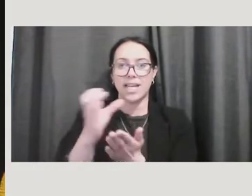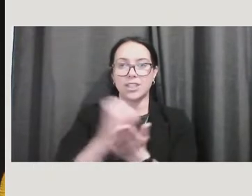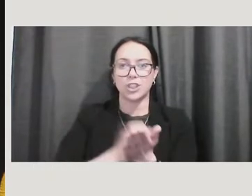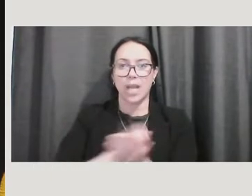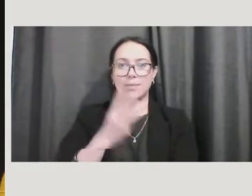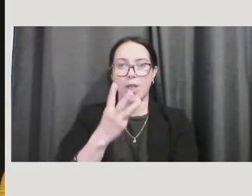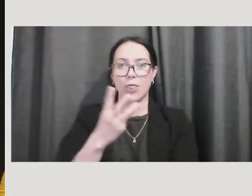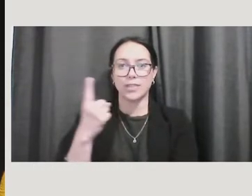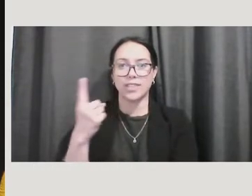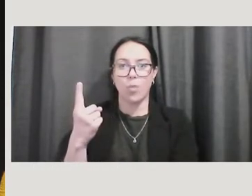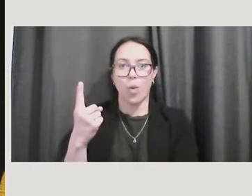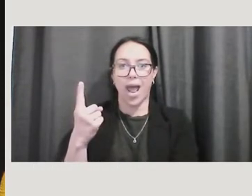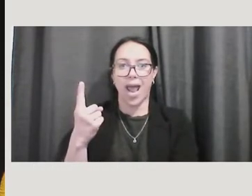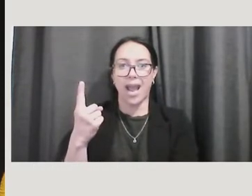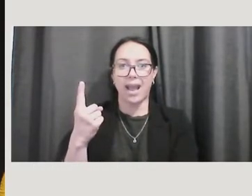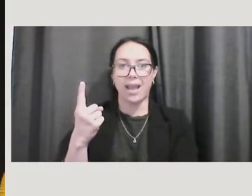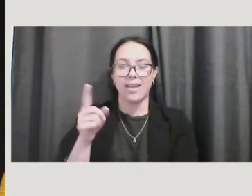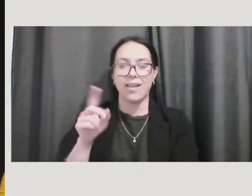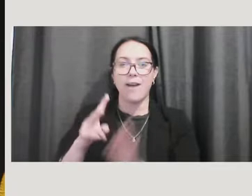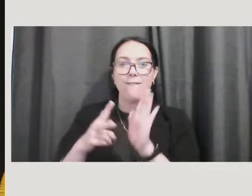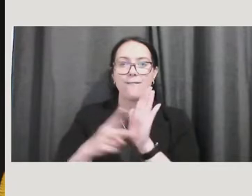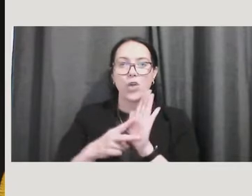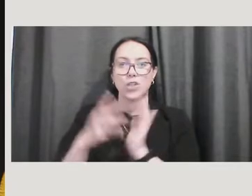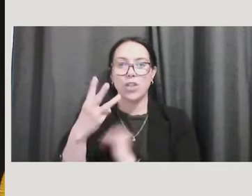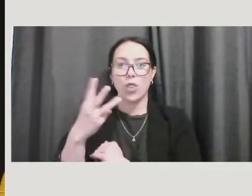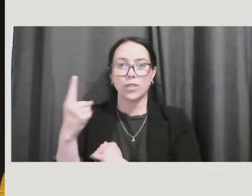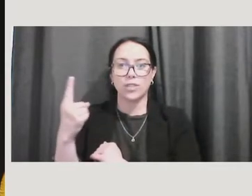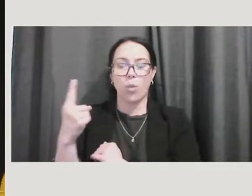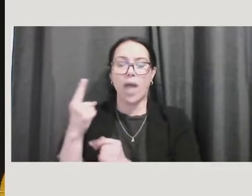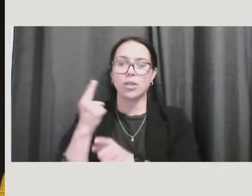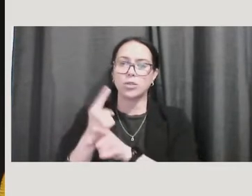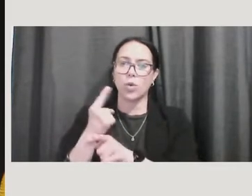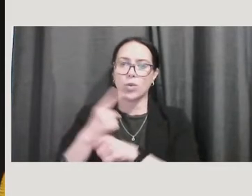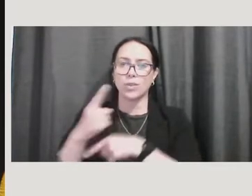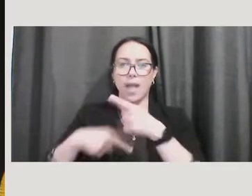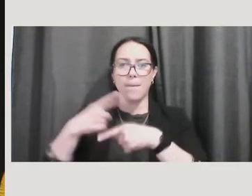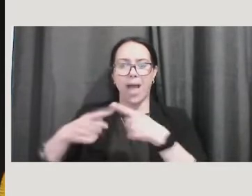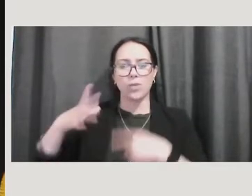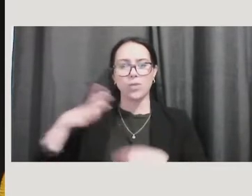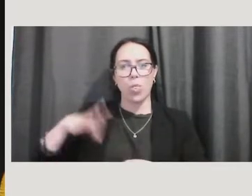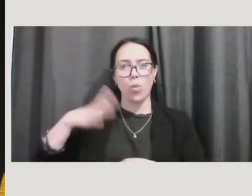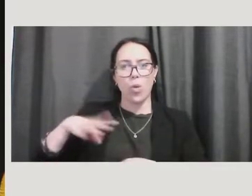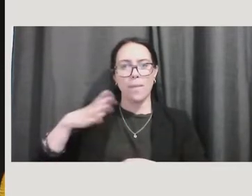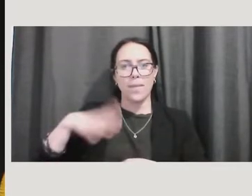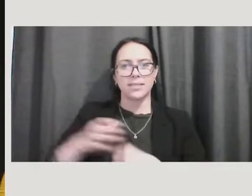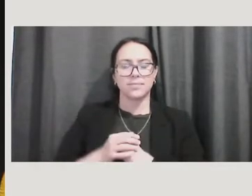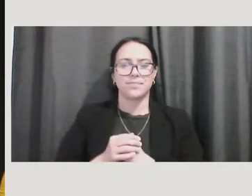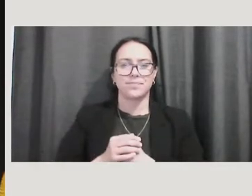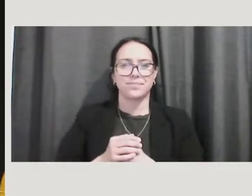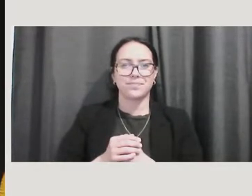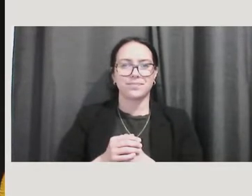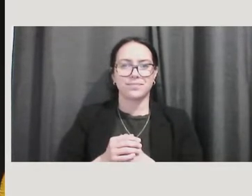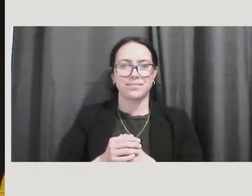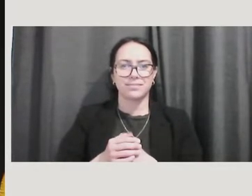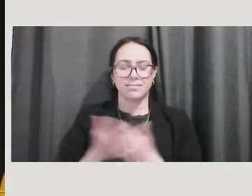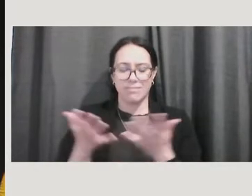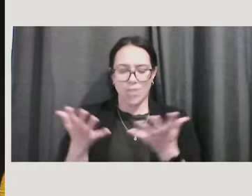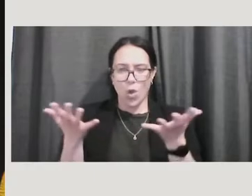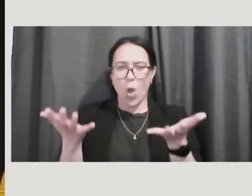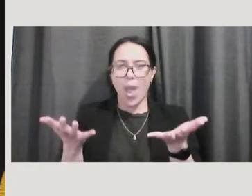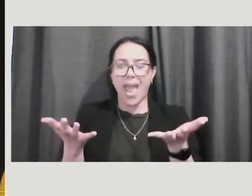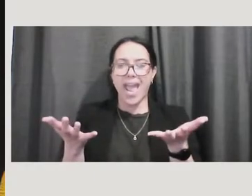31 it's about the woman what hurts your hands that it shows